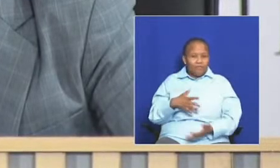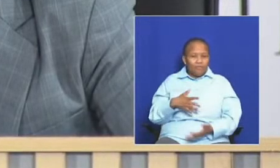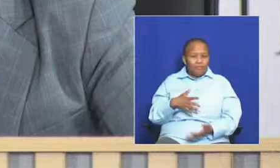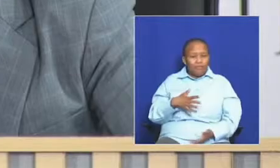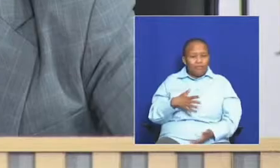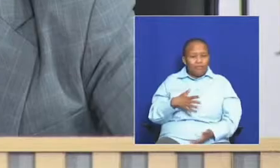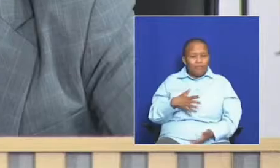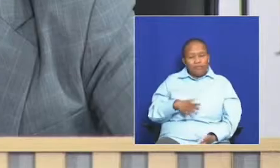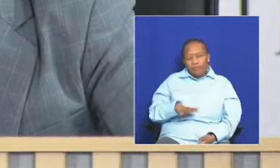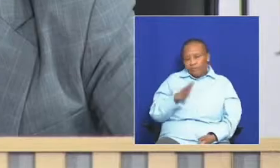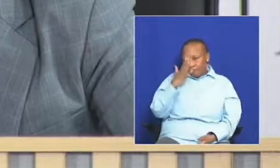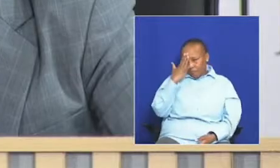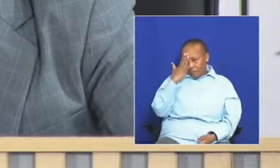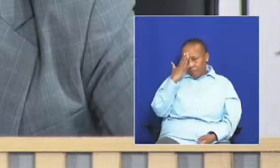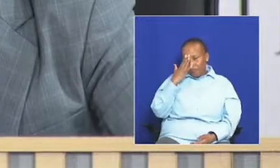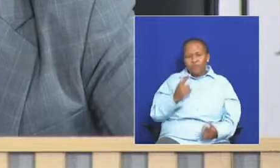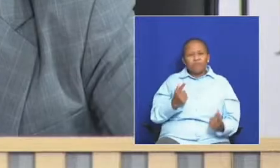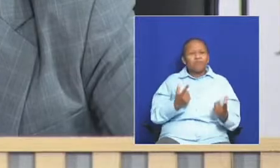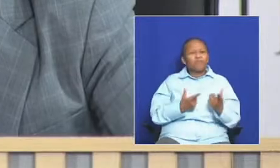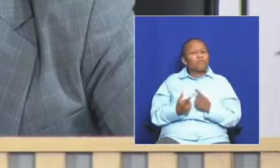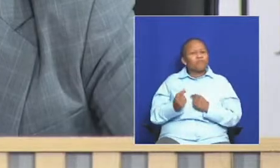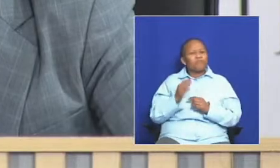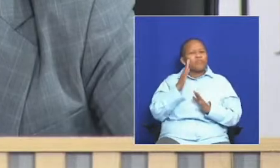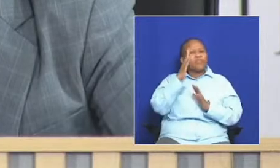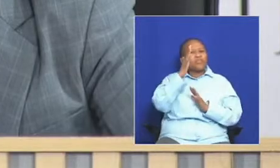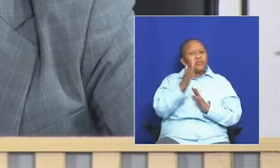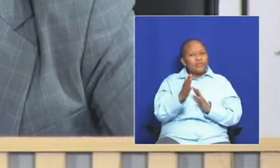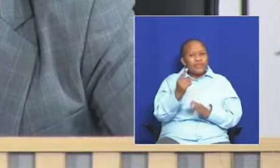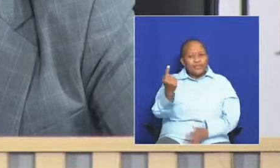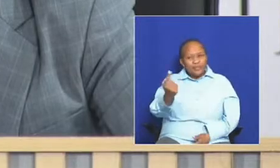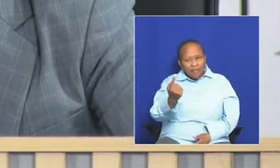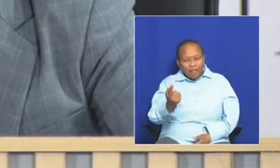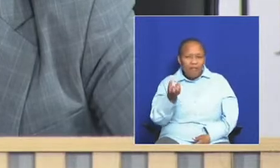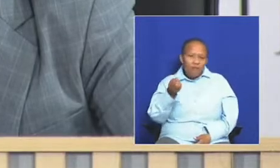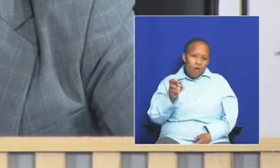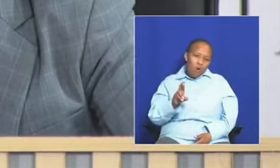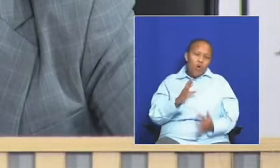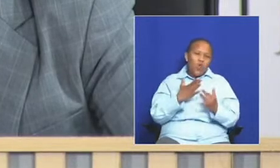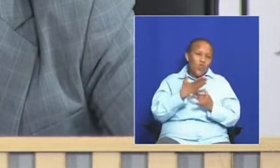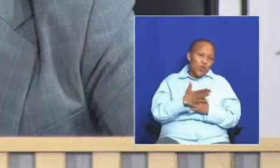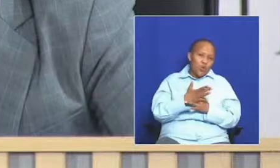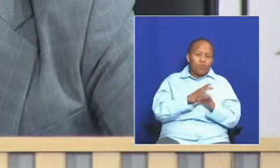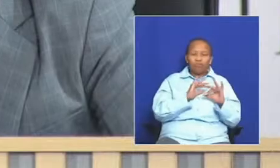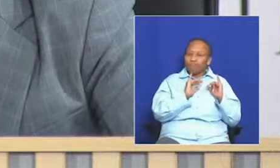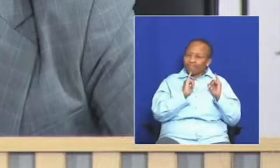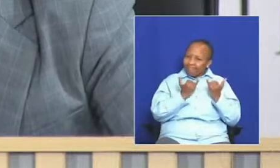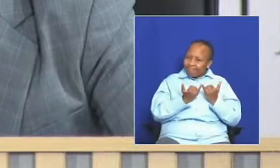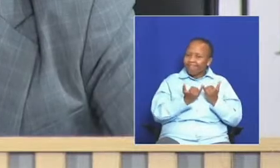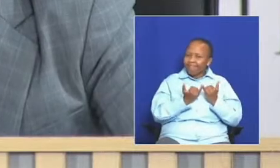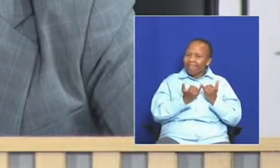you doing through any of your companies? Who was the participant in this scheme?